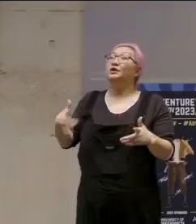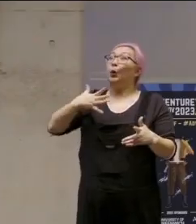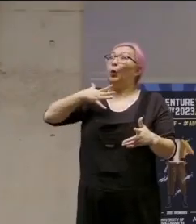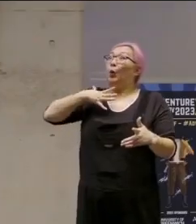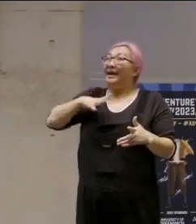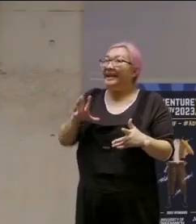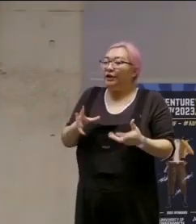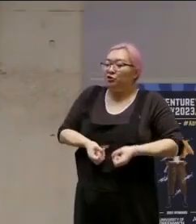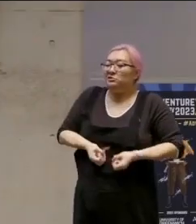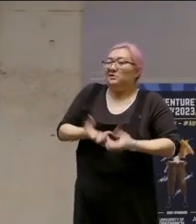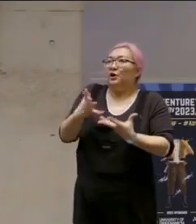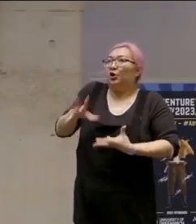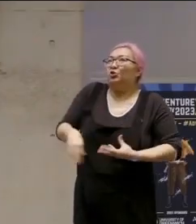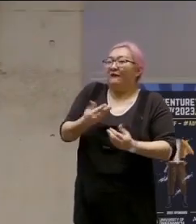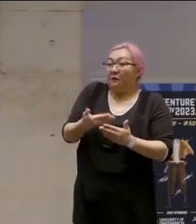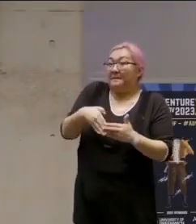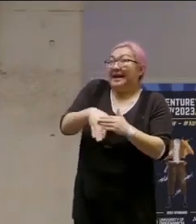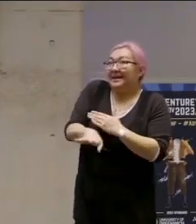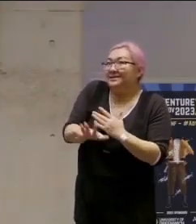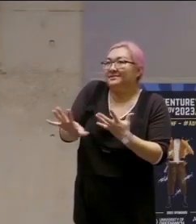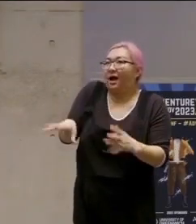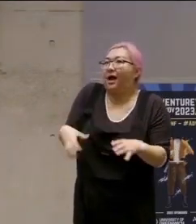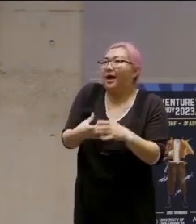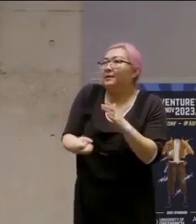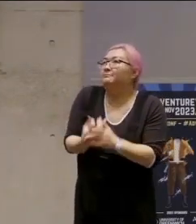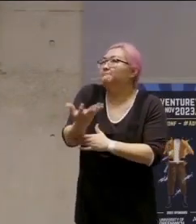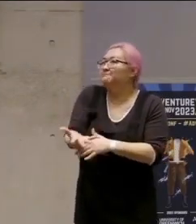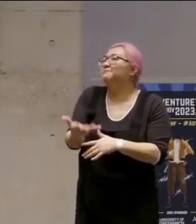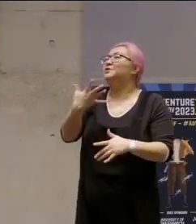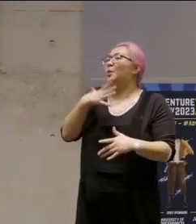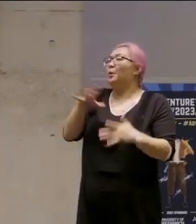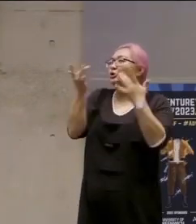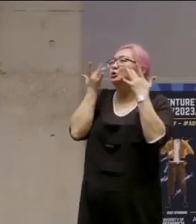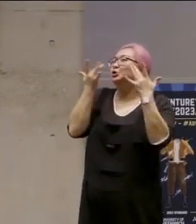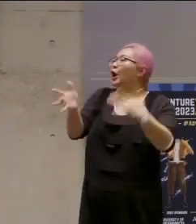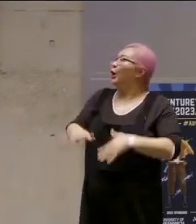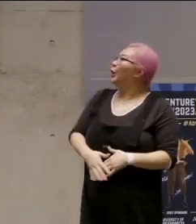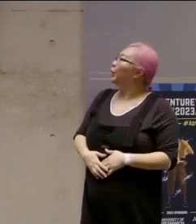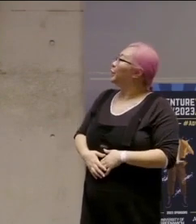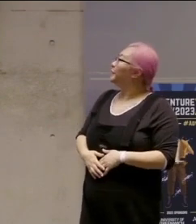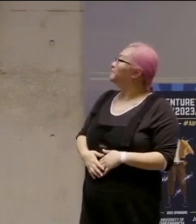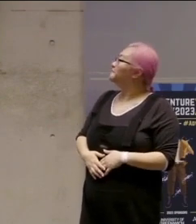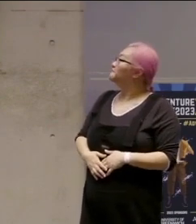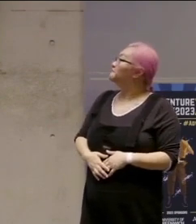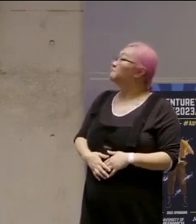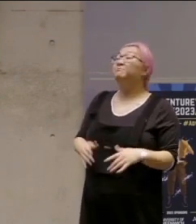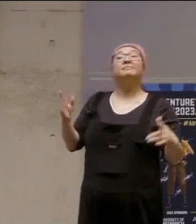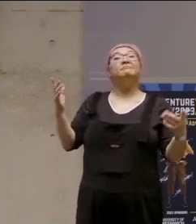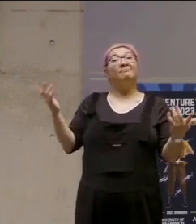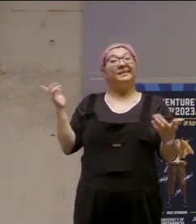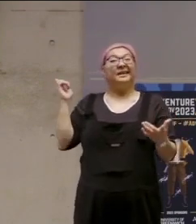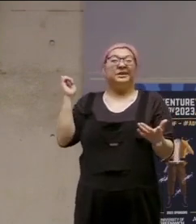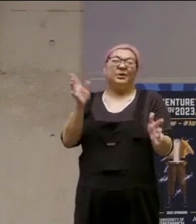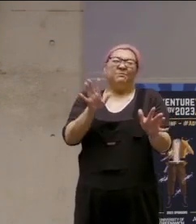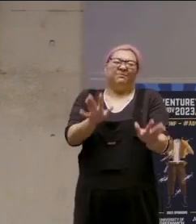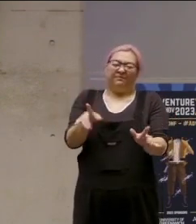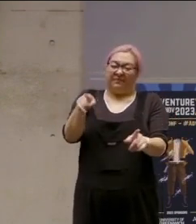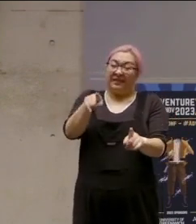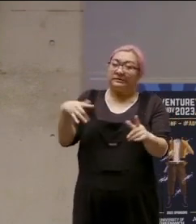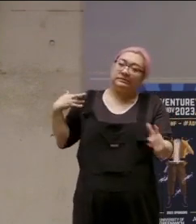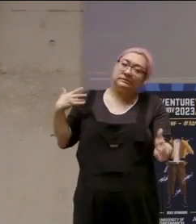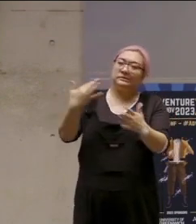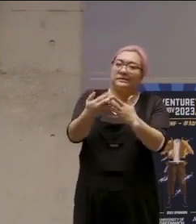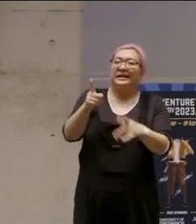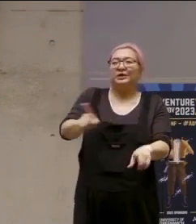is from NIXIE, it's very nice. But again, this is why I eventually went on to make NIXIE, which is a black